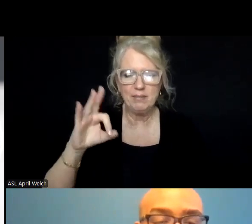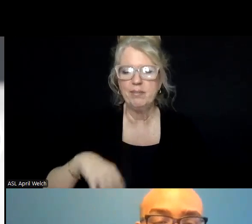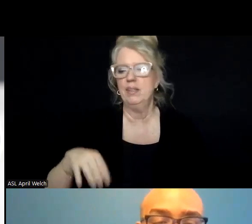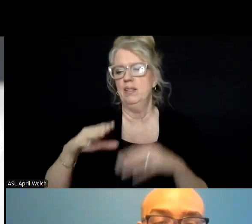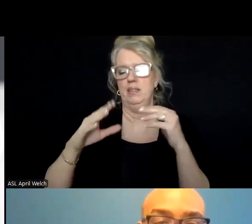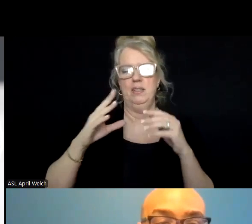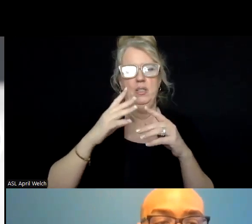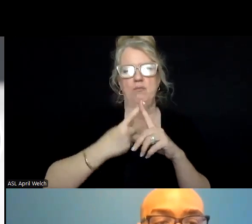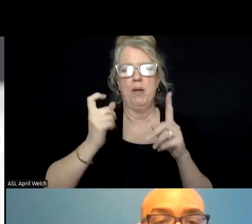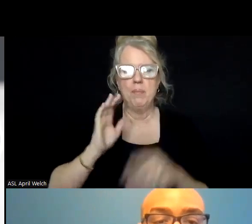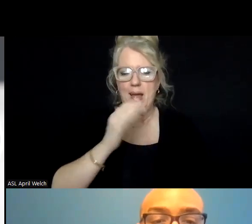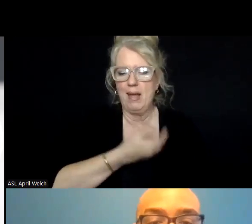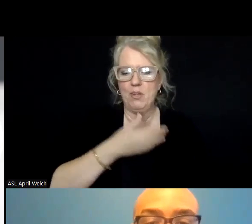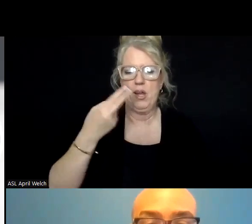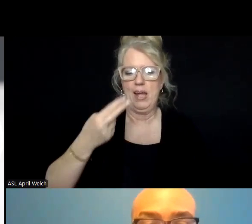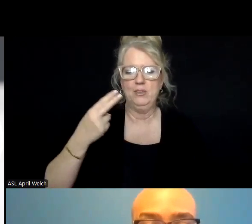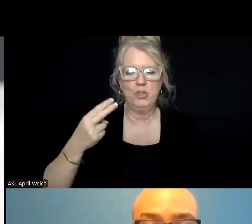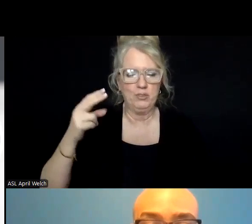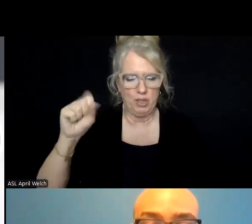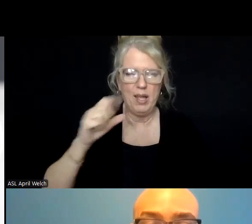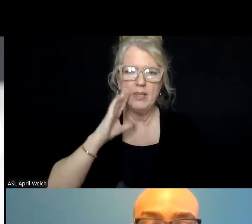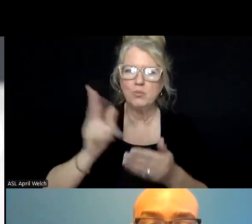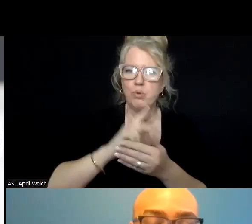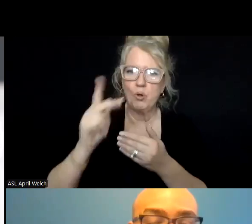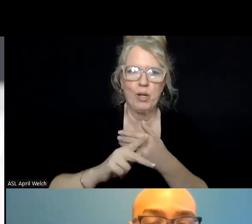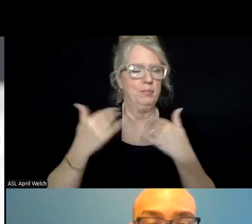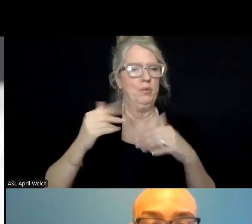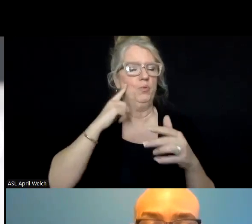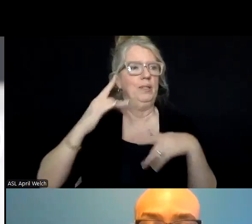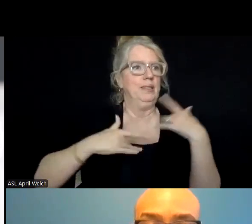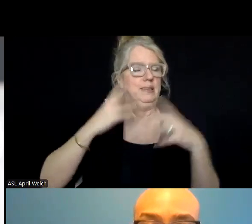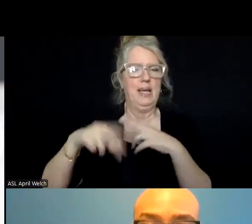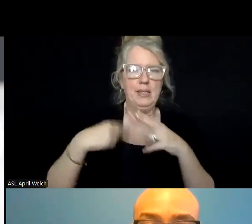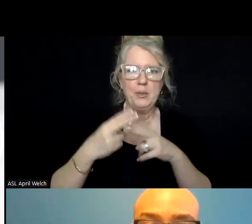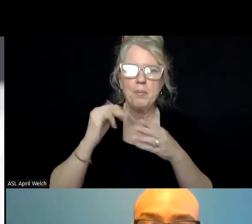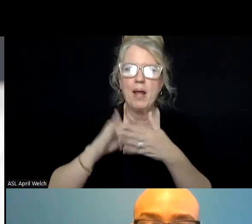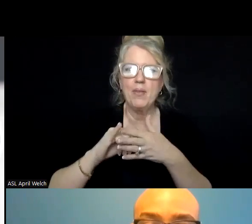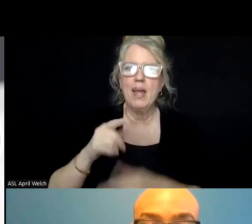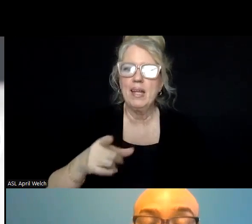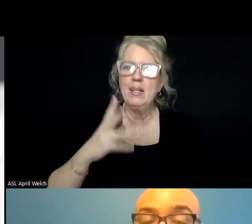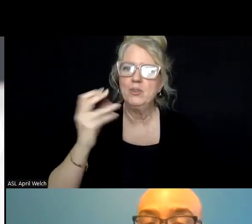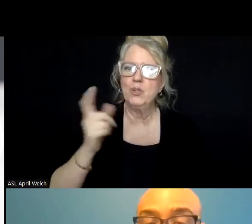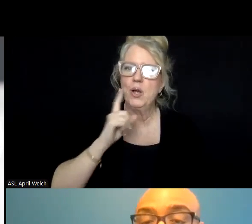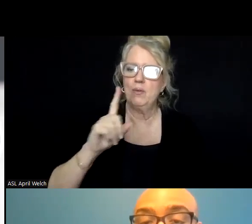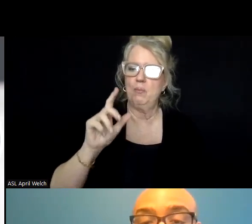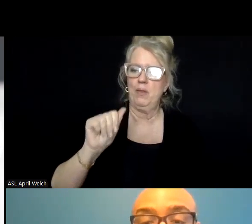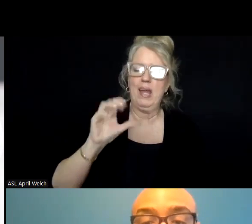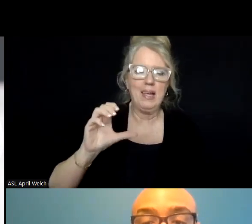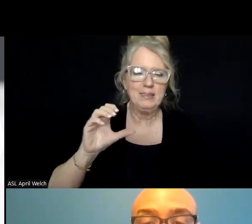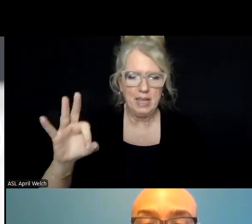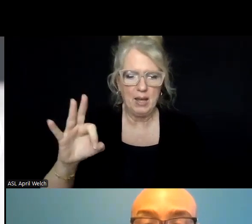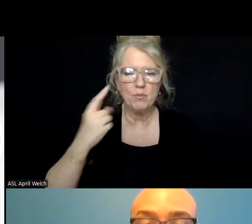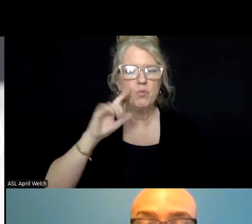some of our other HHS grant programs. And so we were excited about that. And I want to shout out the ACF for